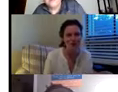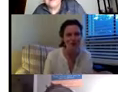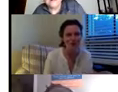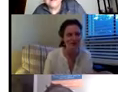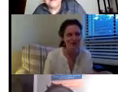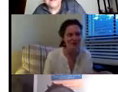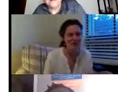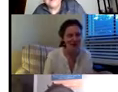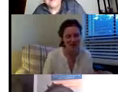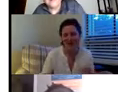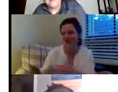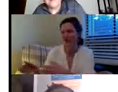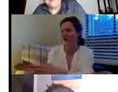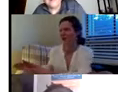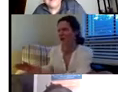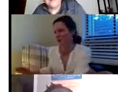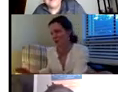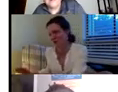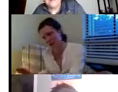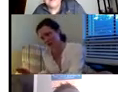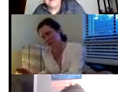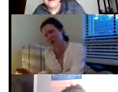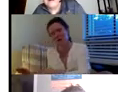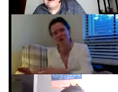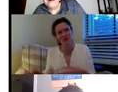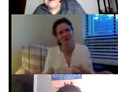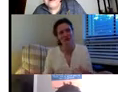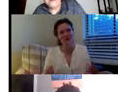you." And then get in a car and not be walking with them.